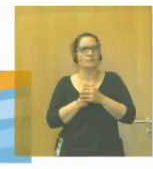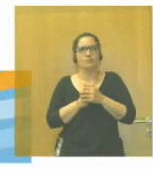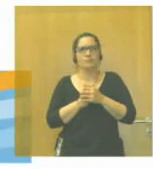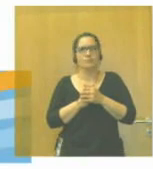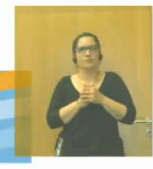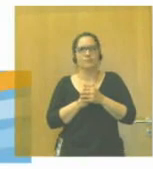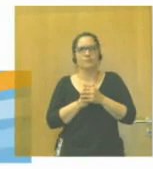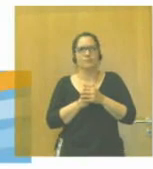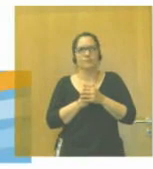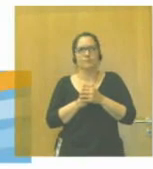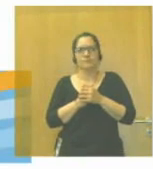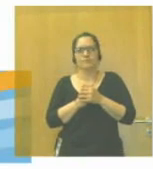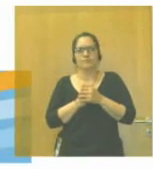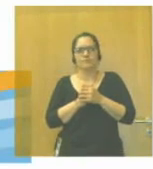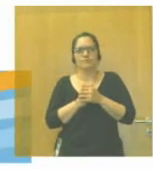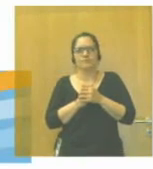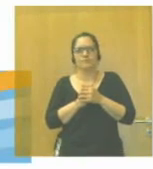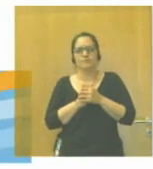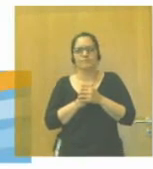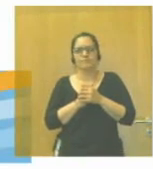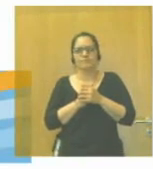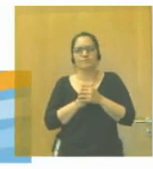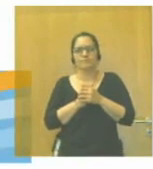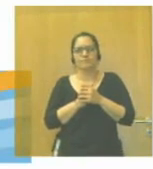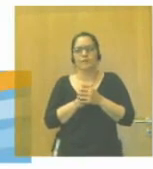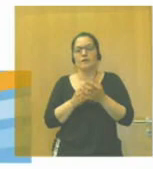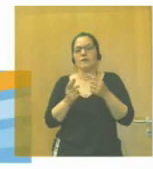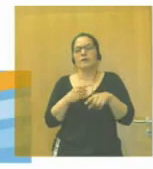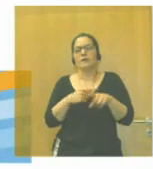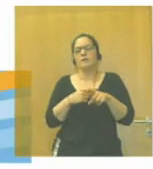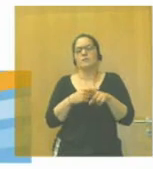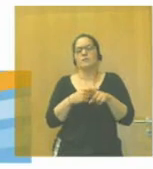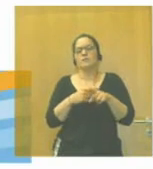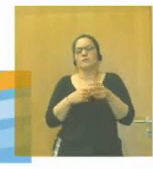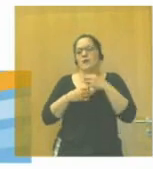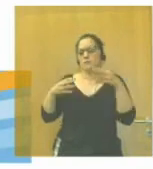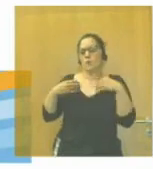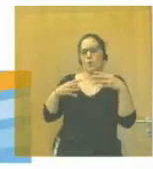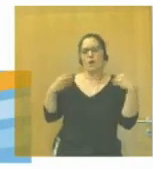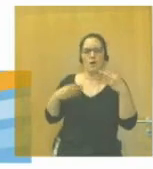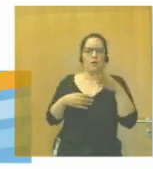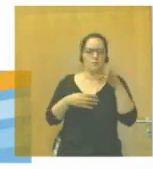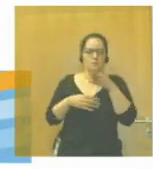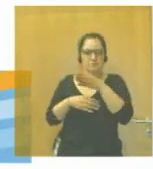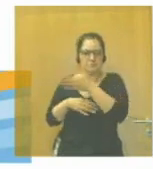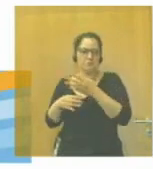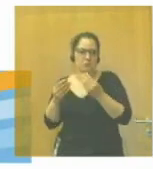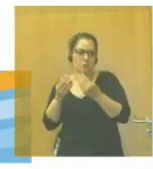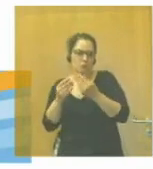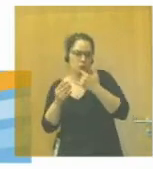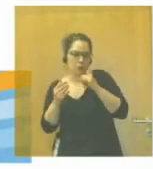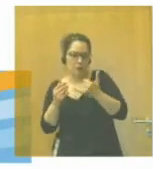In schools, comprehensive approaches work as well. We've heard some examples. I think when we think about school-based